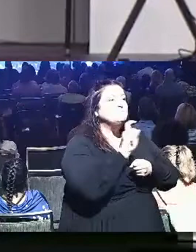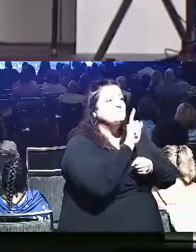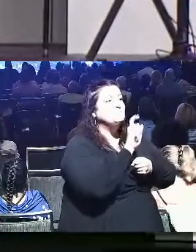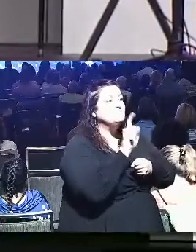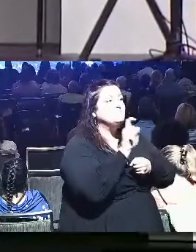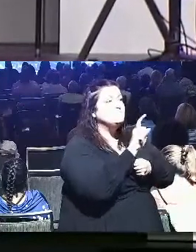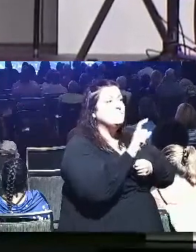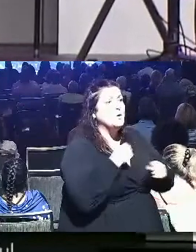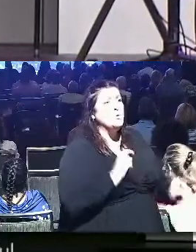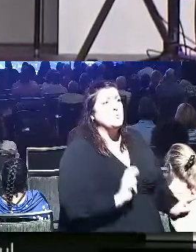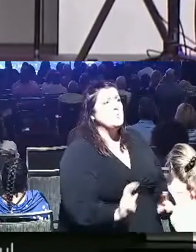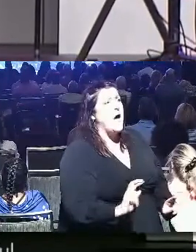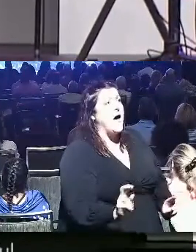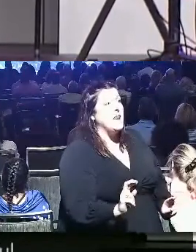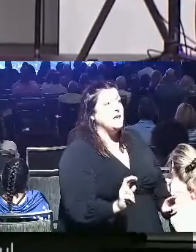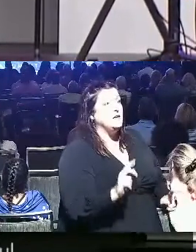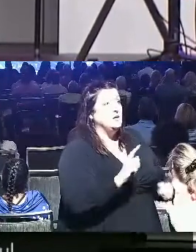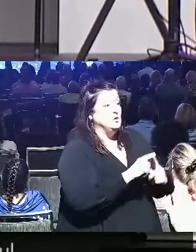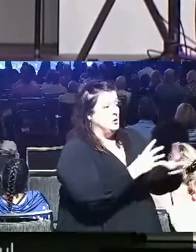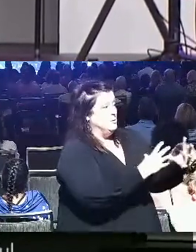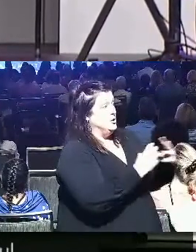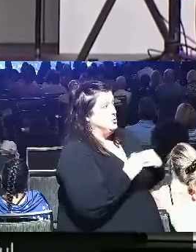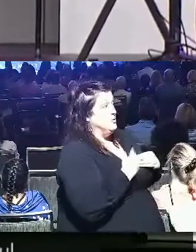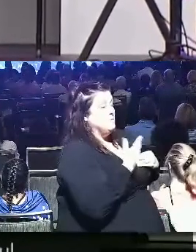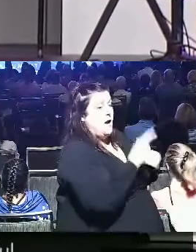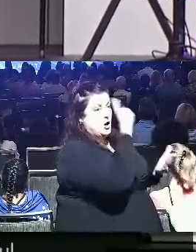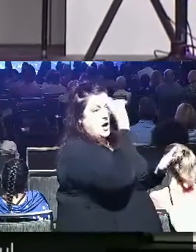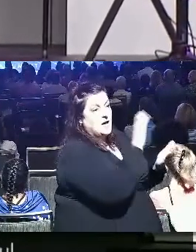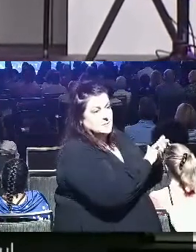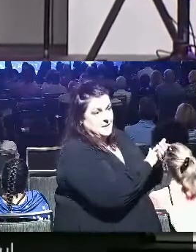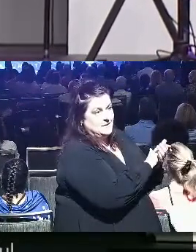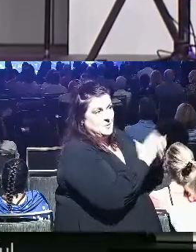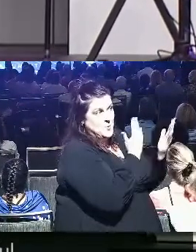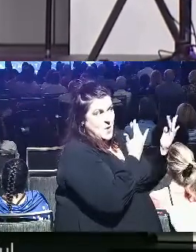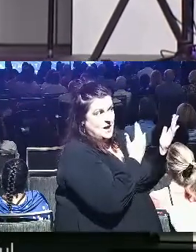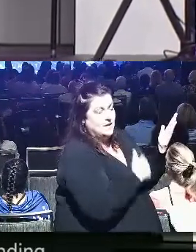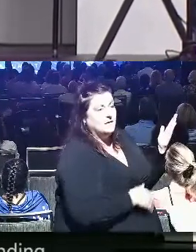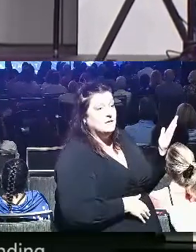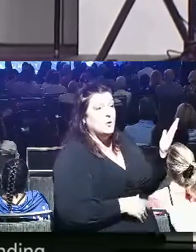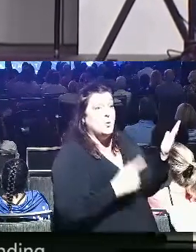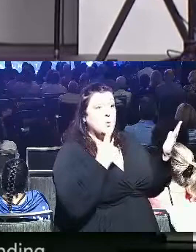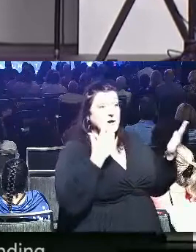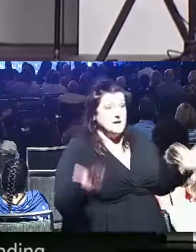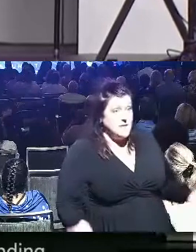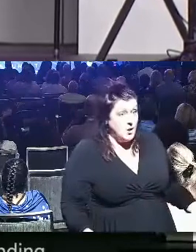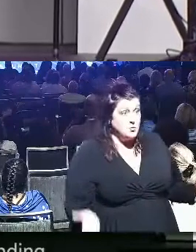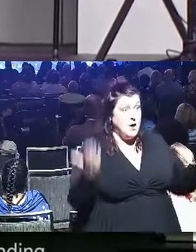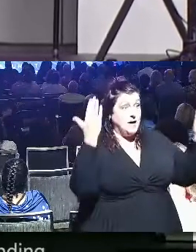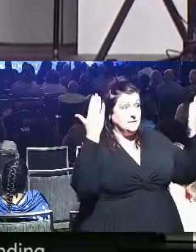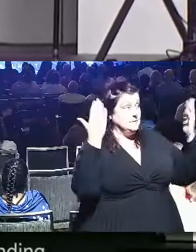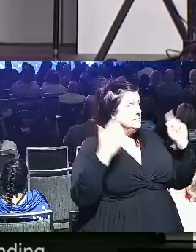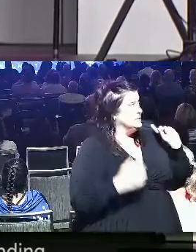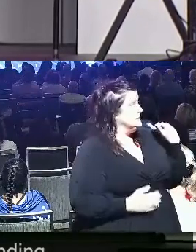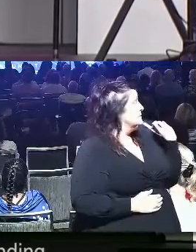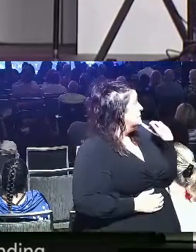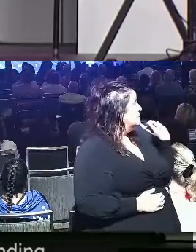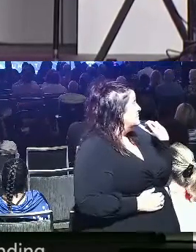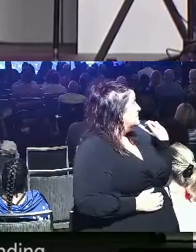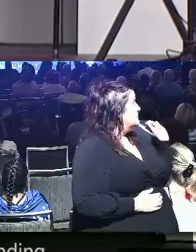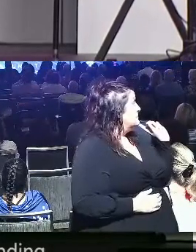perfectly prepared to be received by her husband standing there. So when I say all rise, everybody stands up and I go like this to the